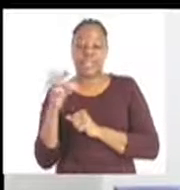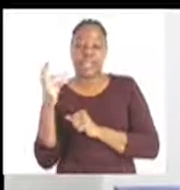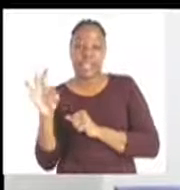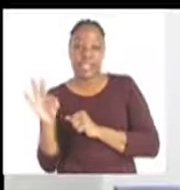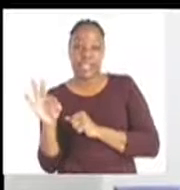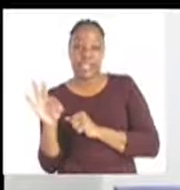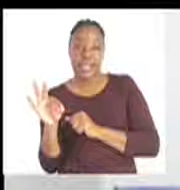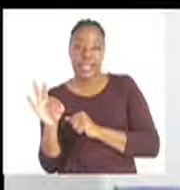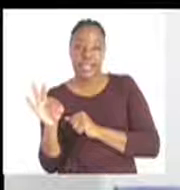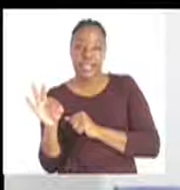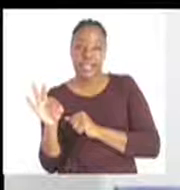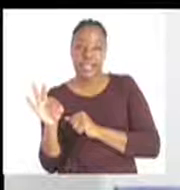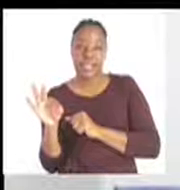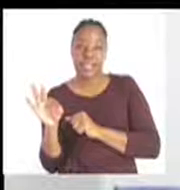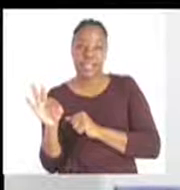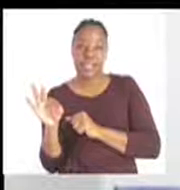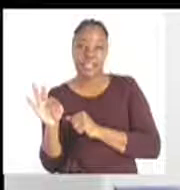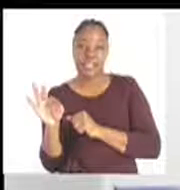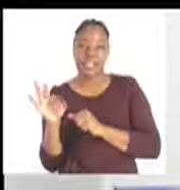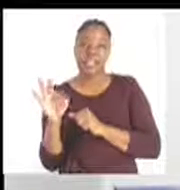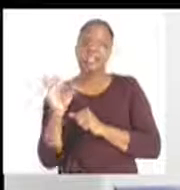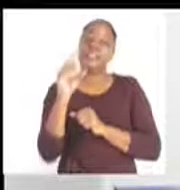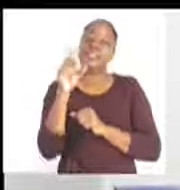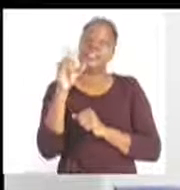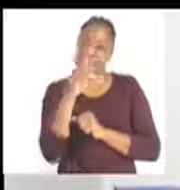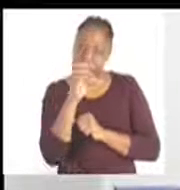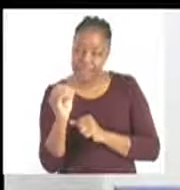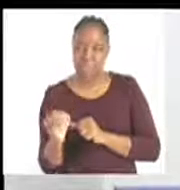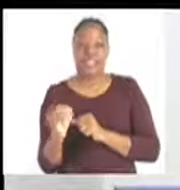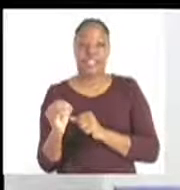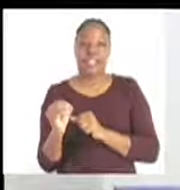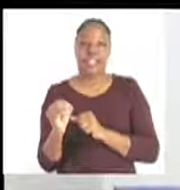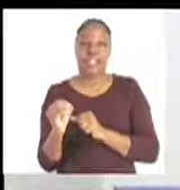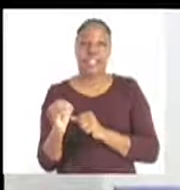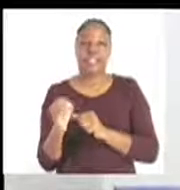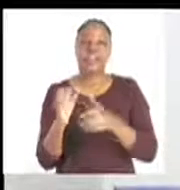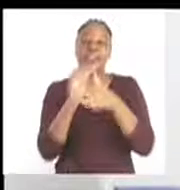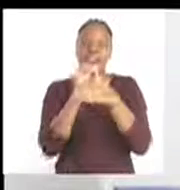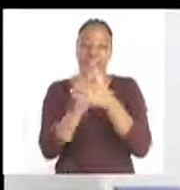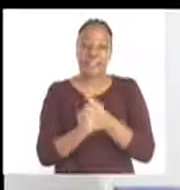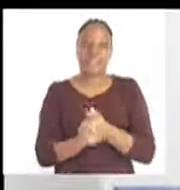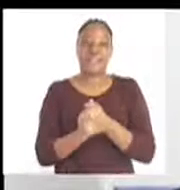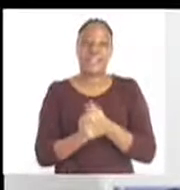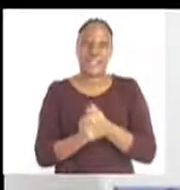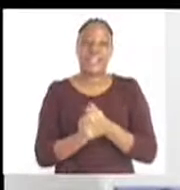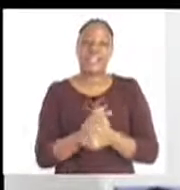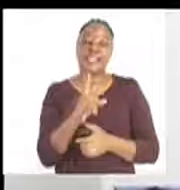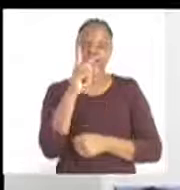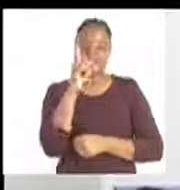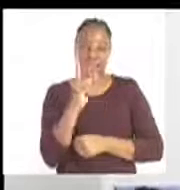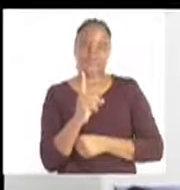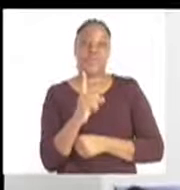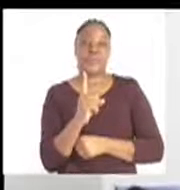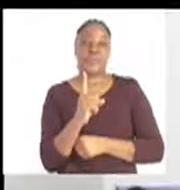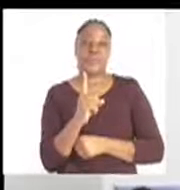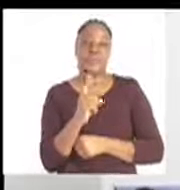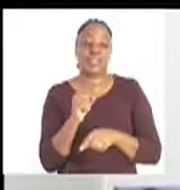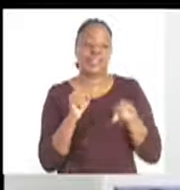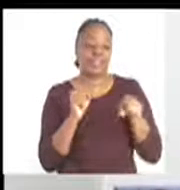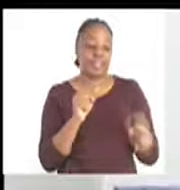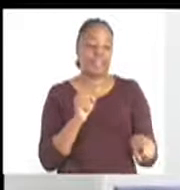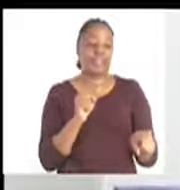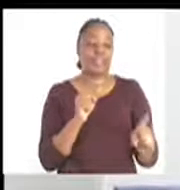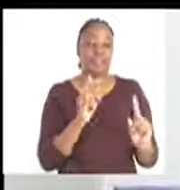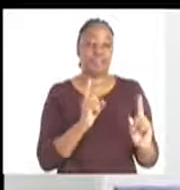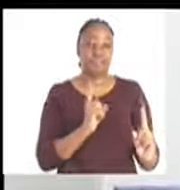say 9, 10, which means that is only one number